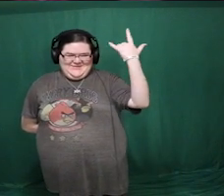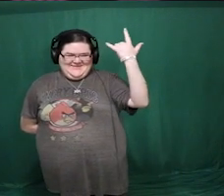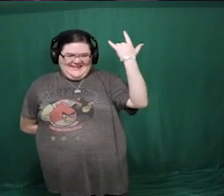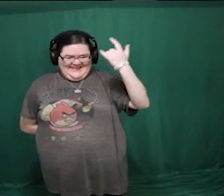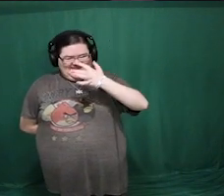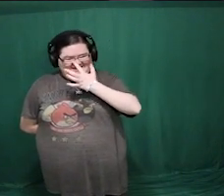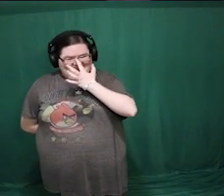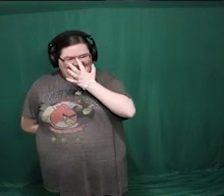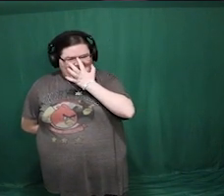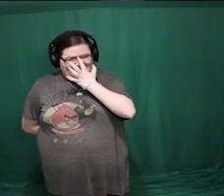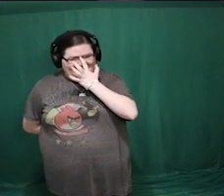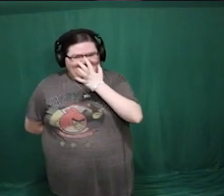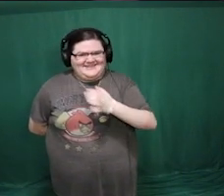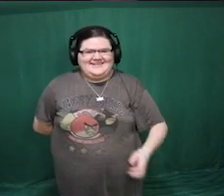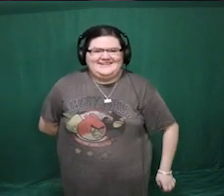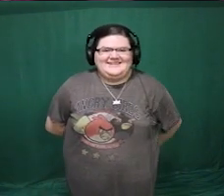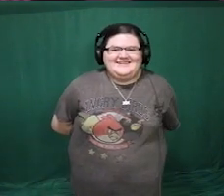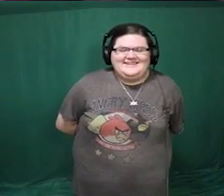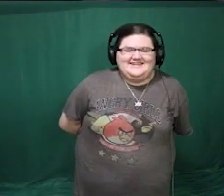Easy.